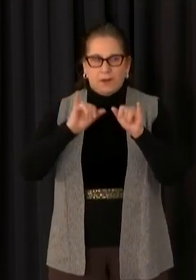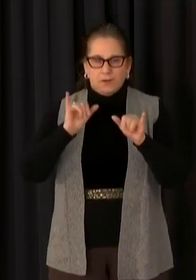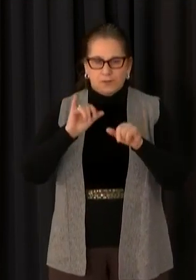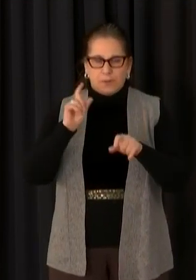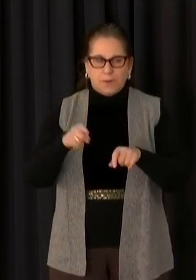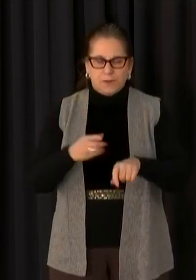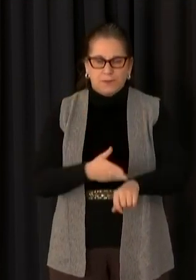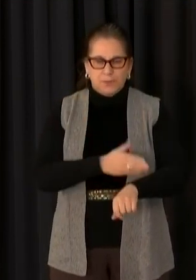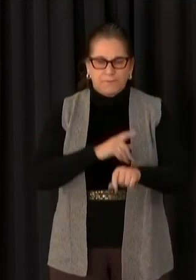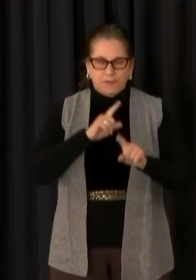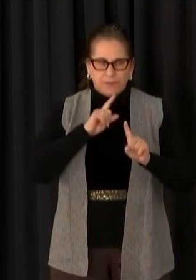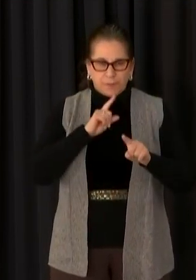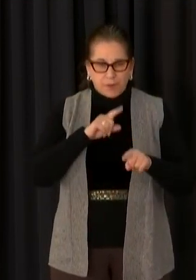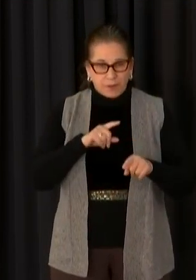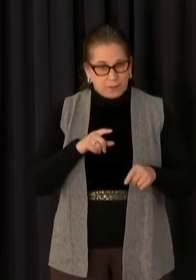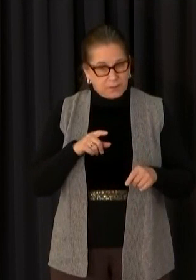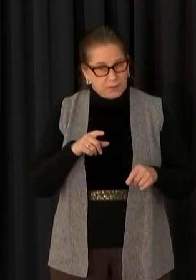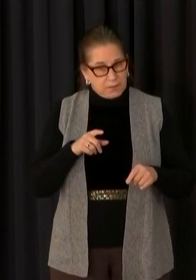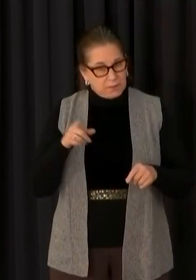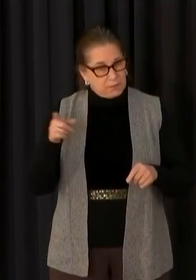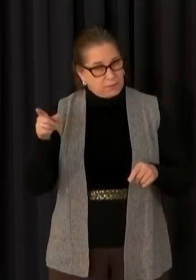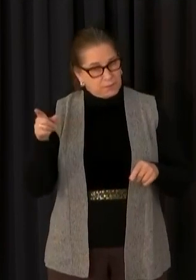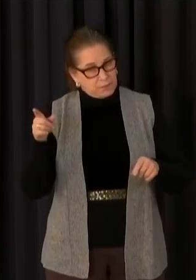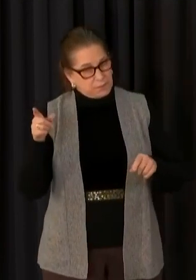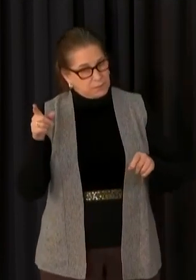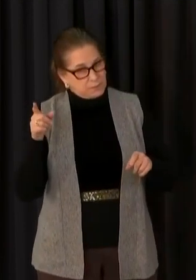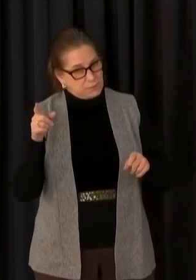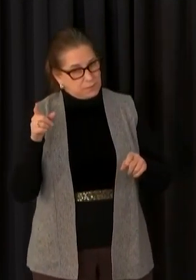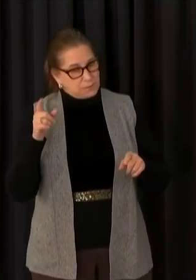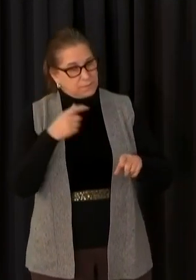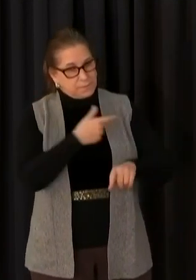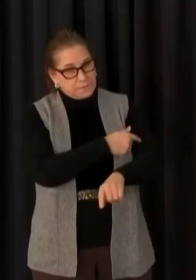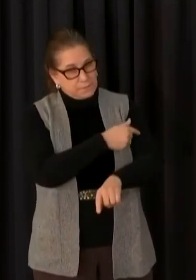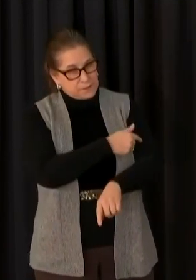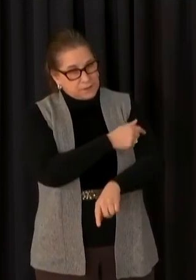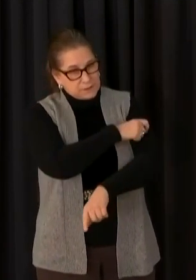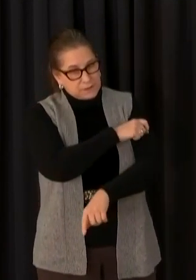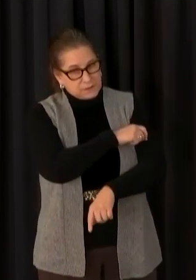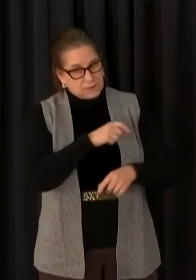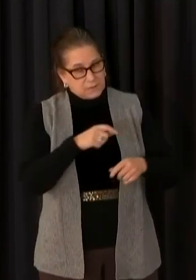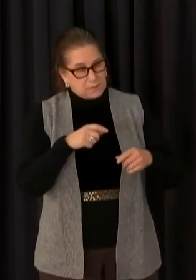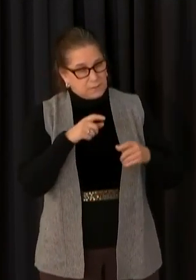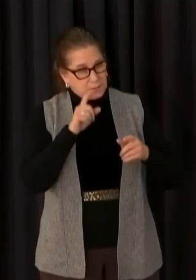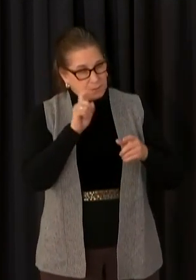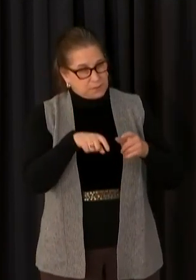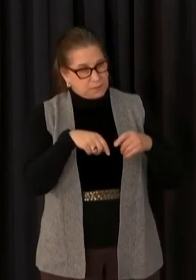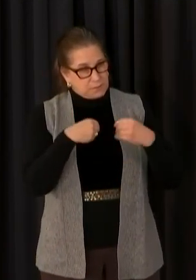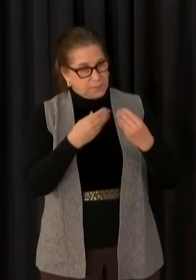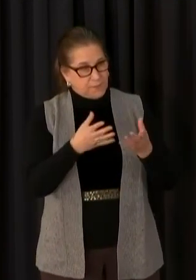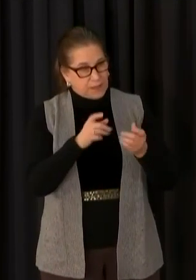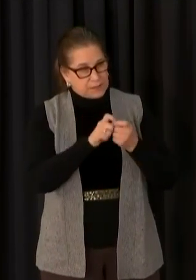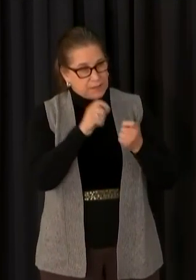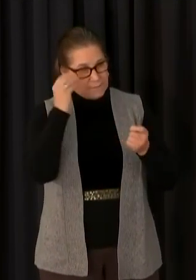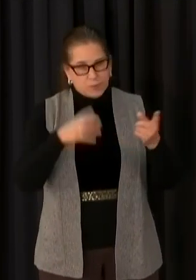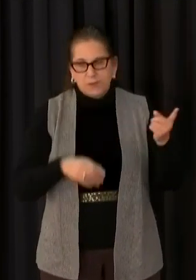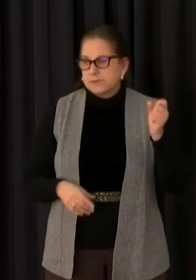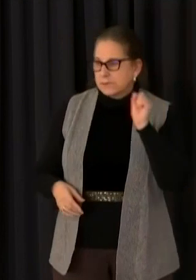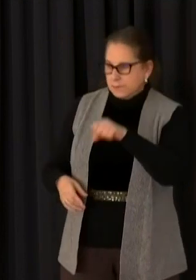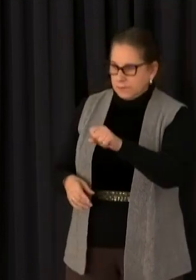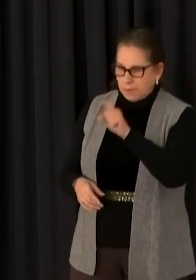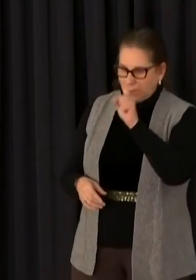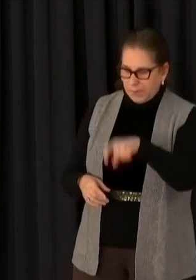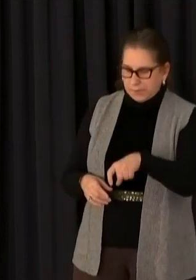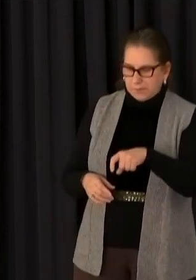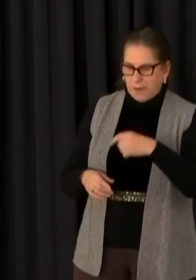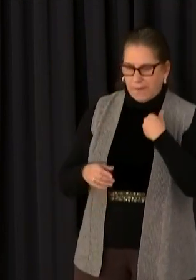to That is report? correct. Okay. It is a requirement as part of the provider agreements that they sign with us to collect data on race,